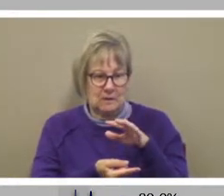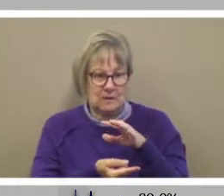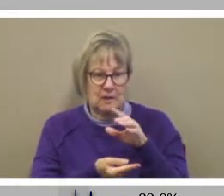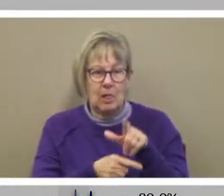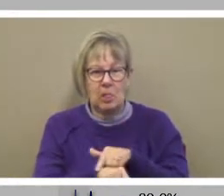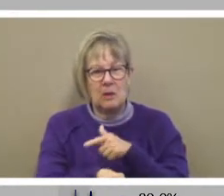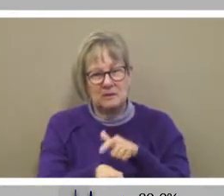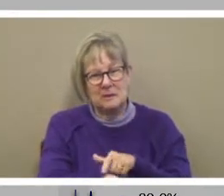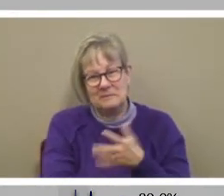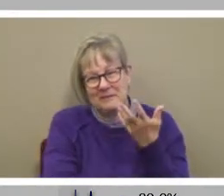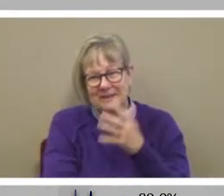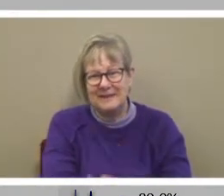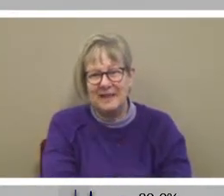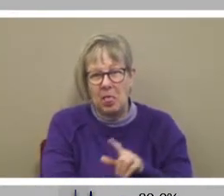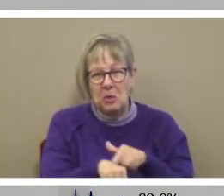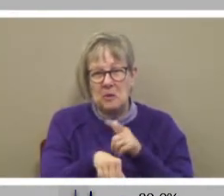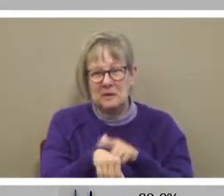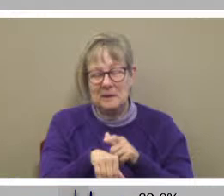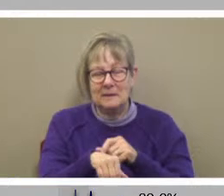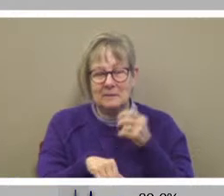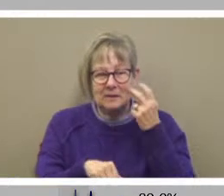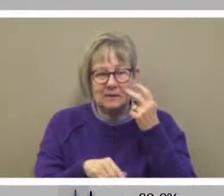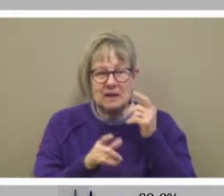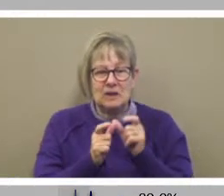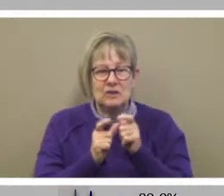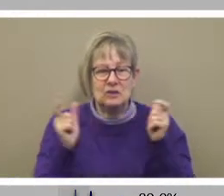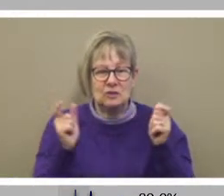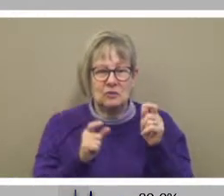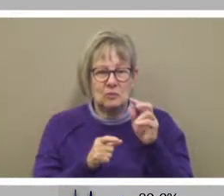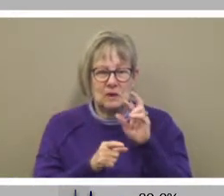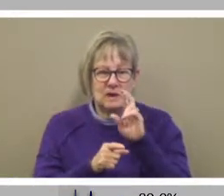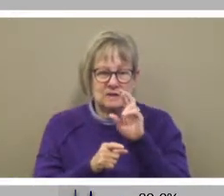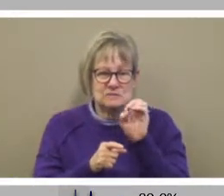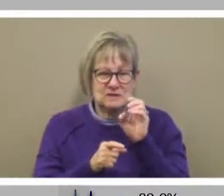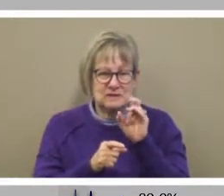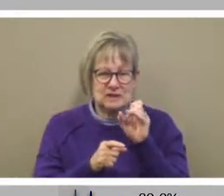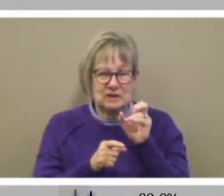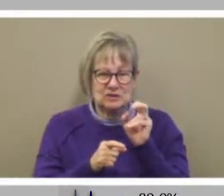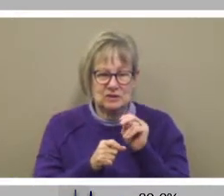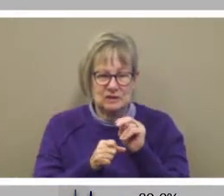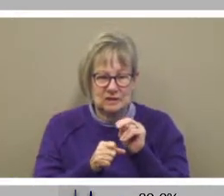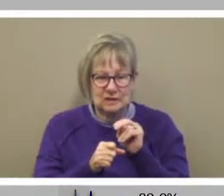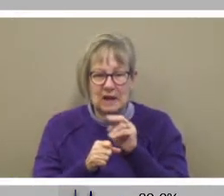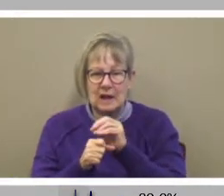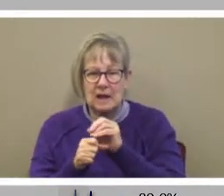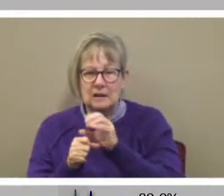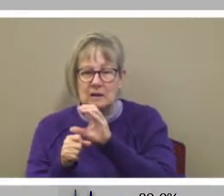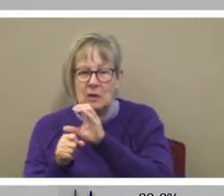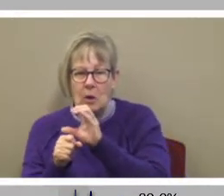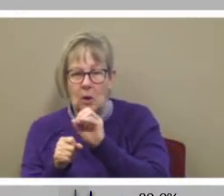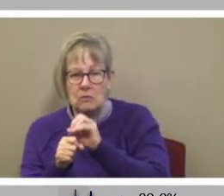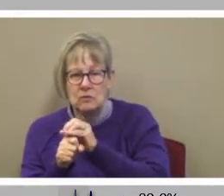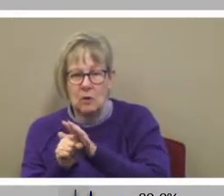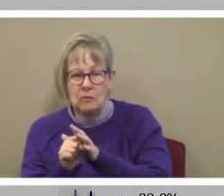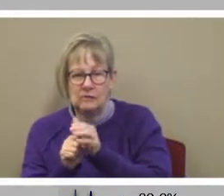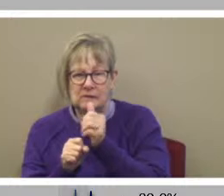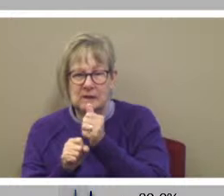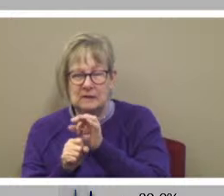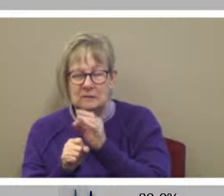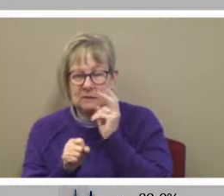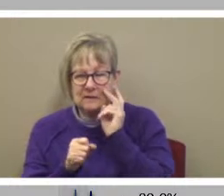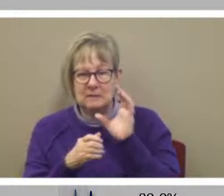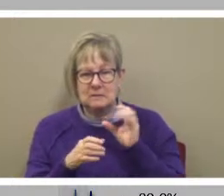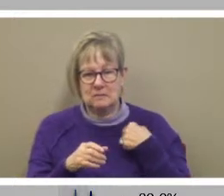long time. So here you'll see the Great Recession as well as the COVID-19 and then the moving average. So we did a six-month moving